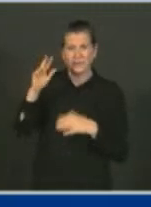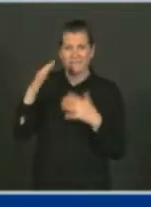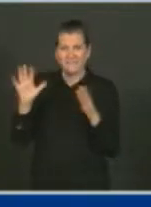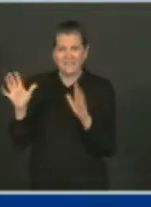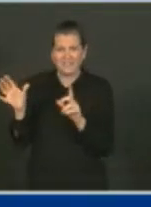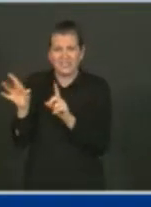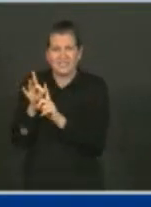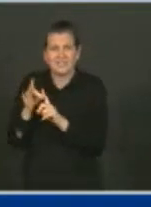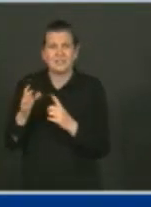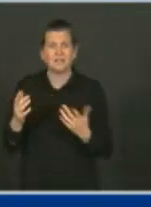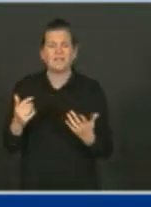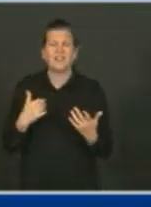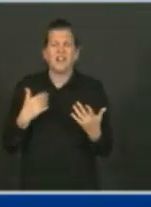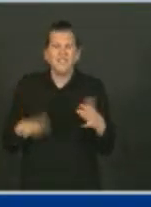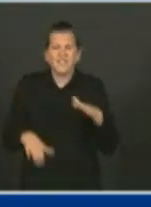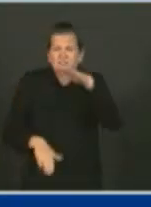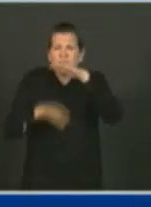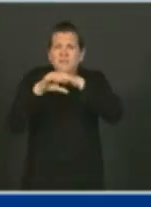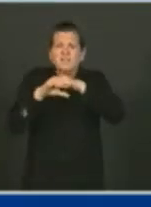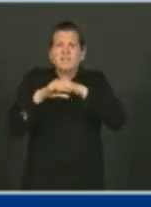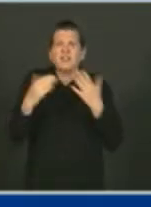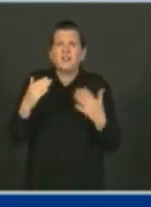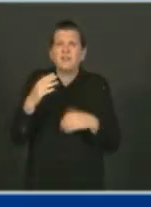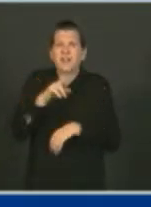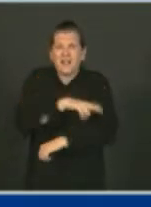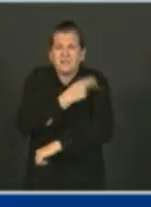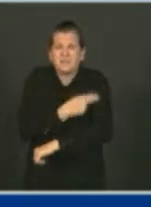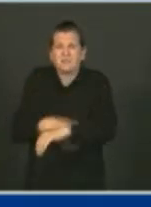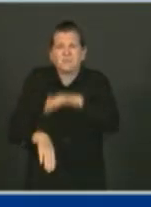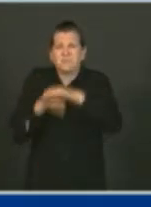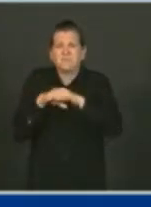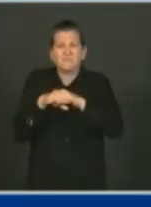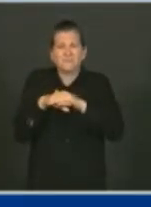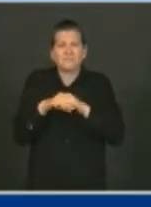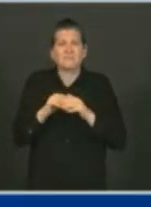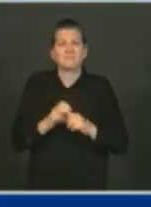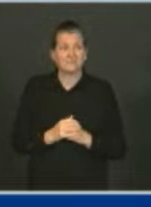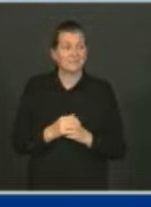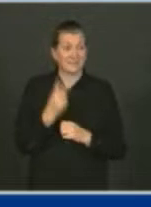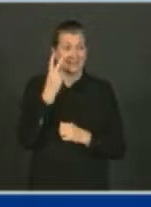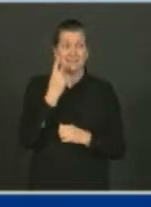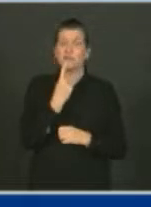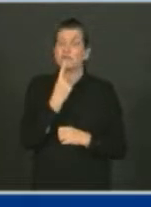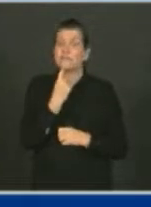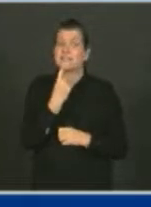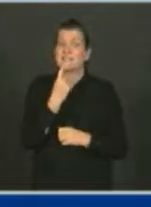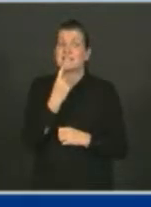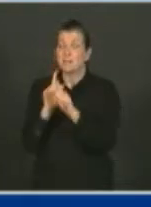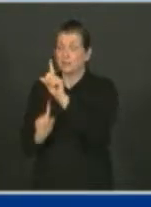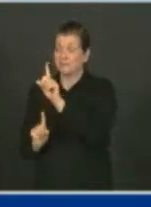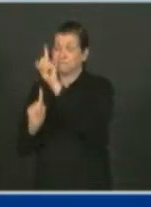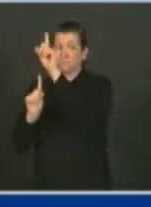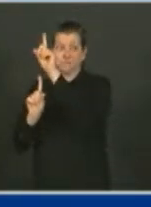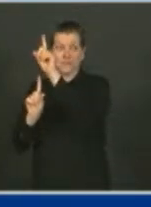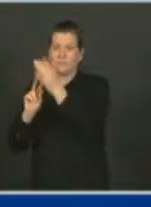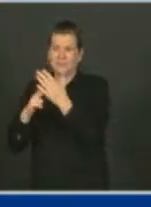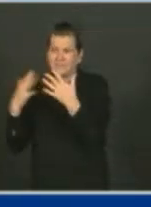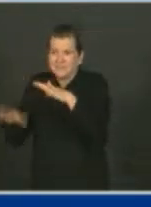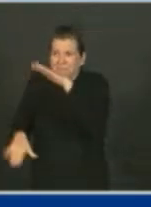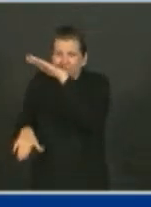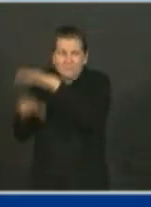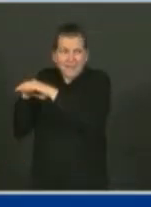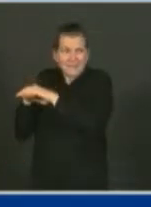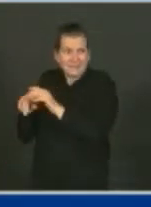hospitalization and cases, which is why those two arrows are in red. And we continue to set